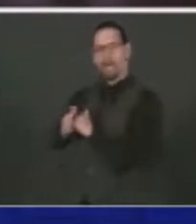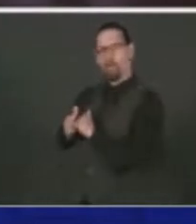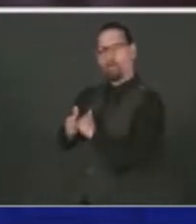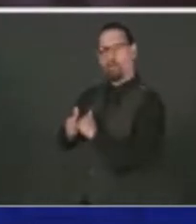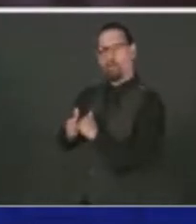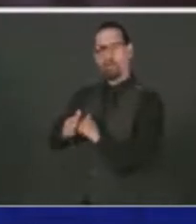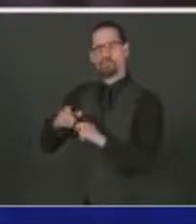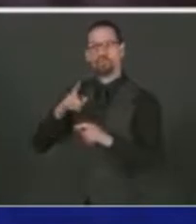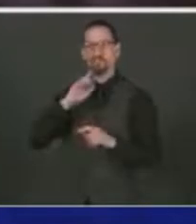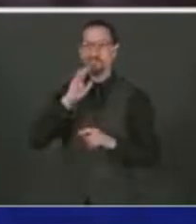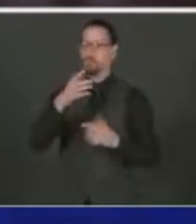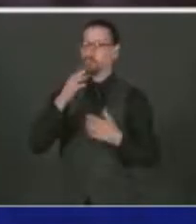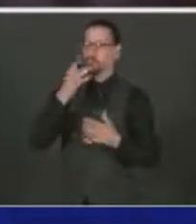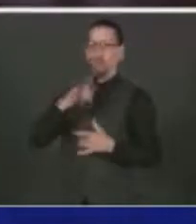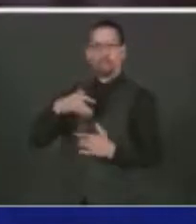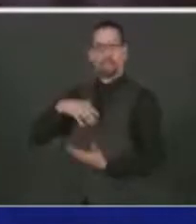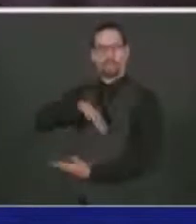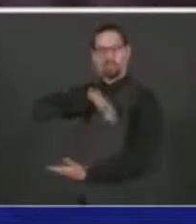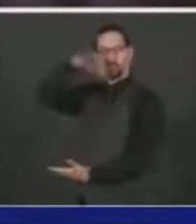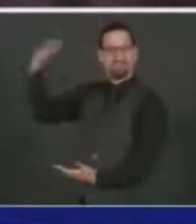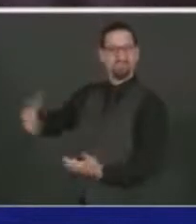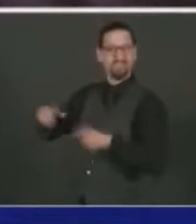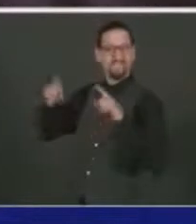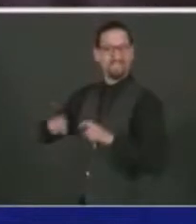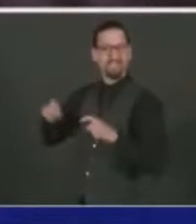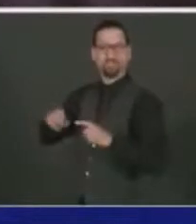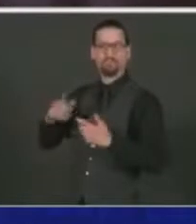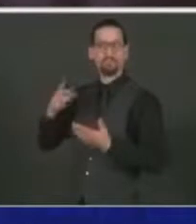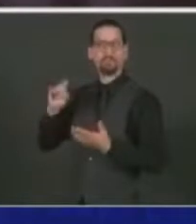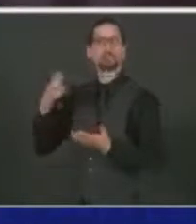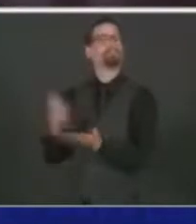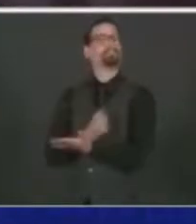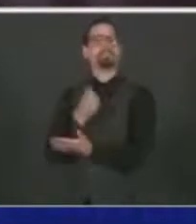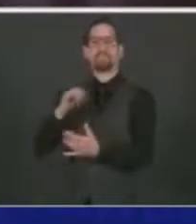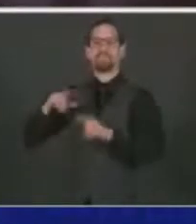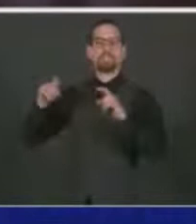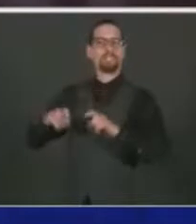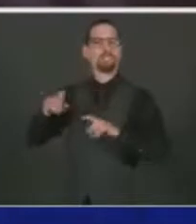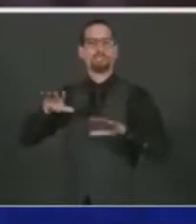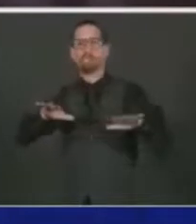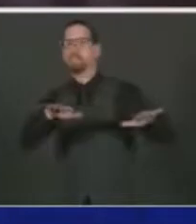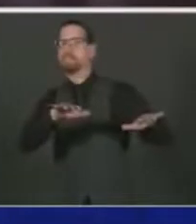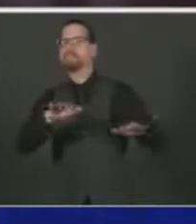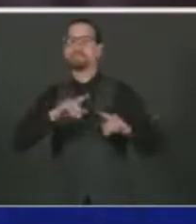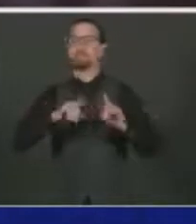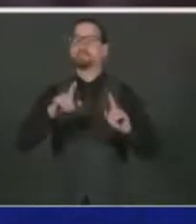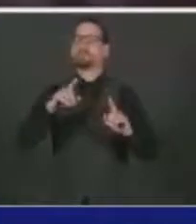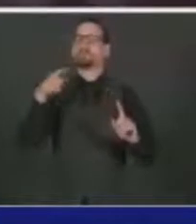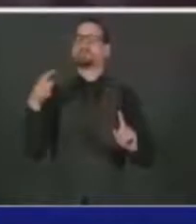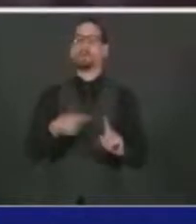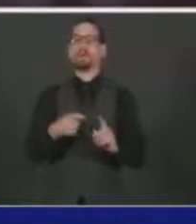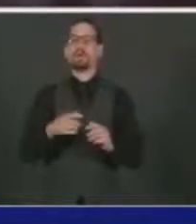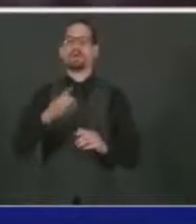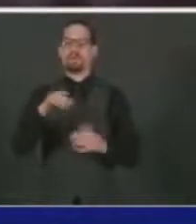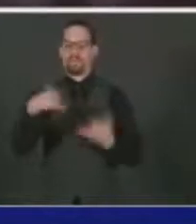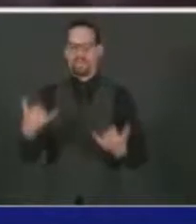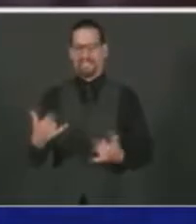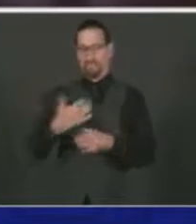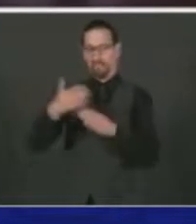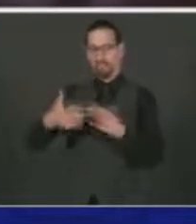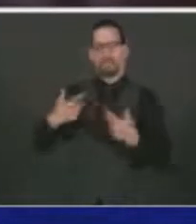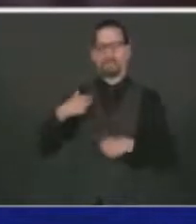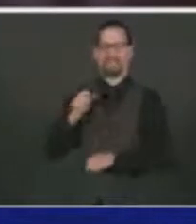use testing. So we need to work this weekend. The bottom line is, look, I'll be very, very honest.